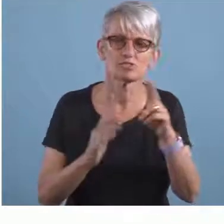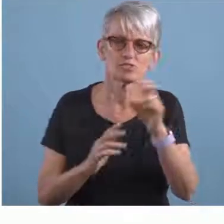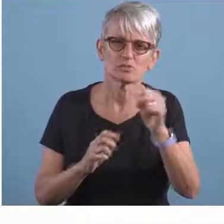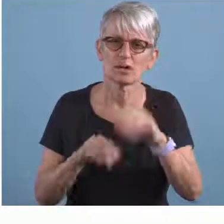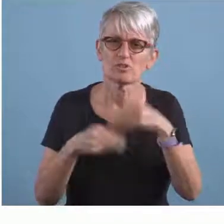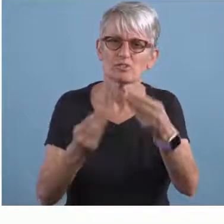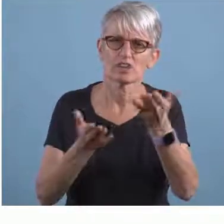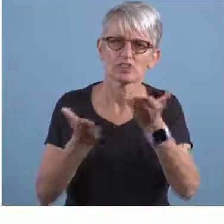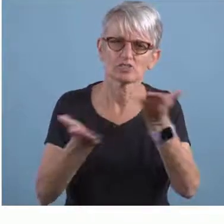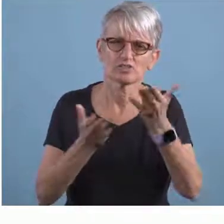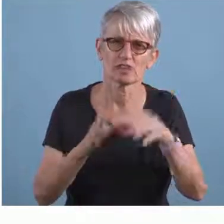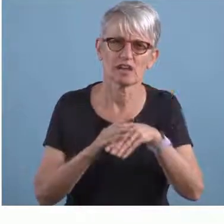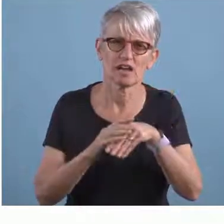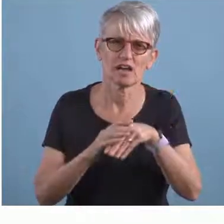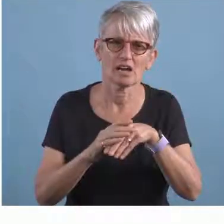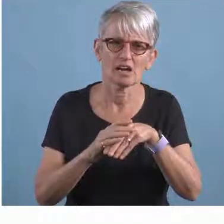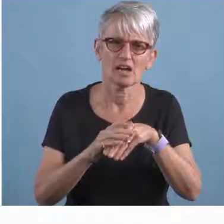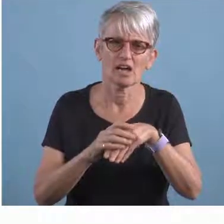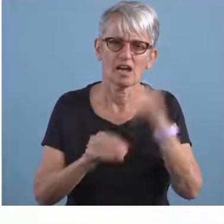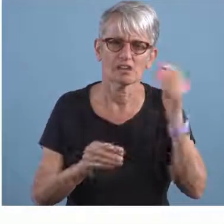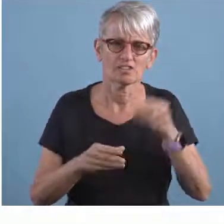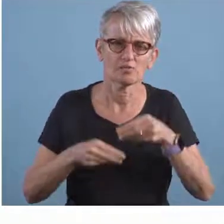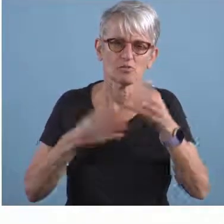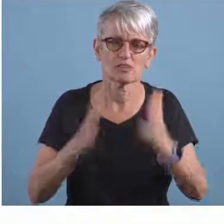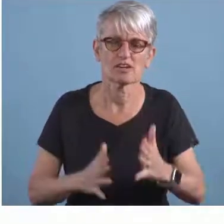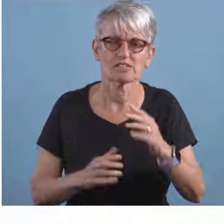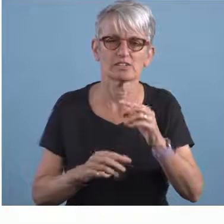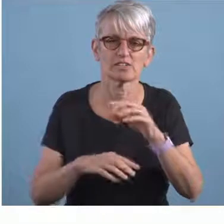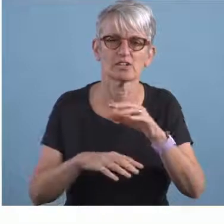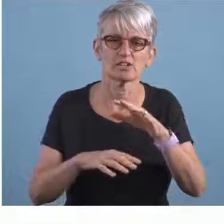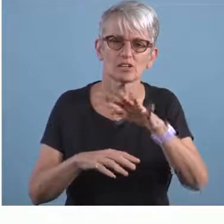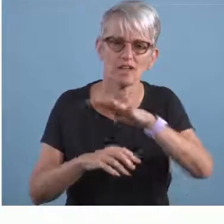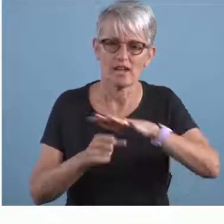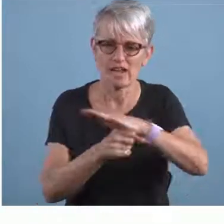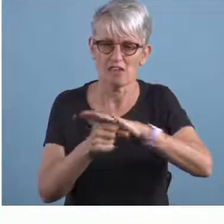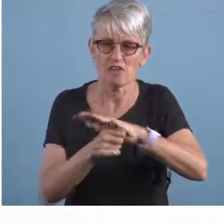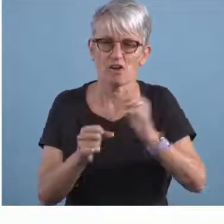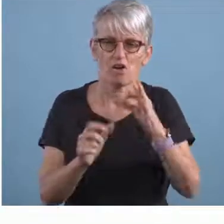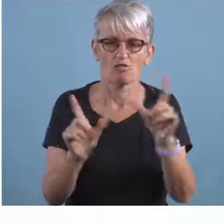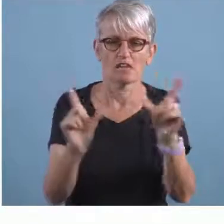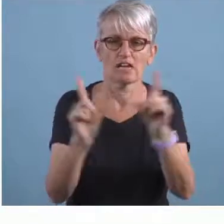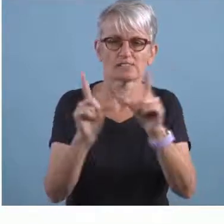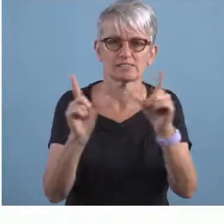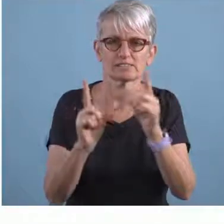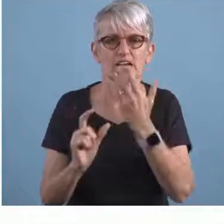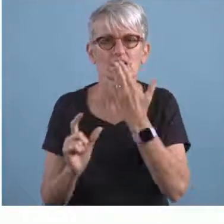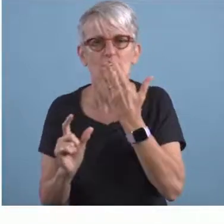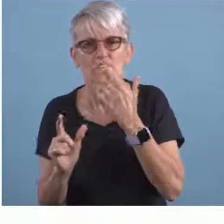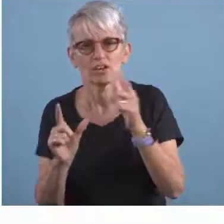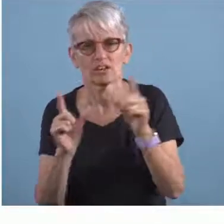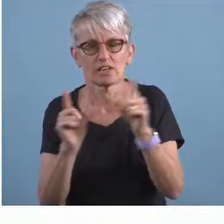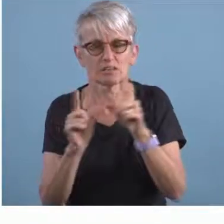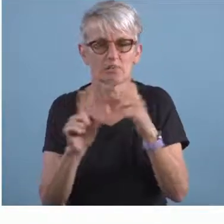providing services outside of the provider's geographic zone of licensure? Colorado licenses,